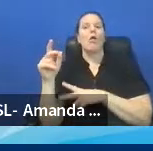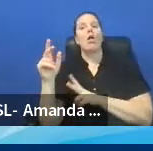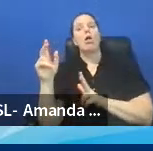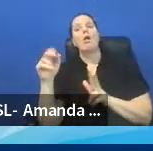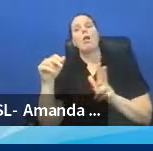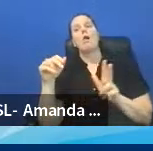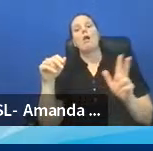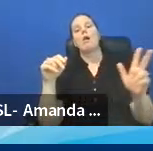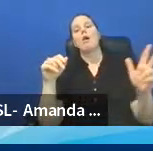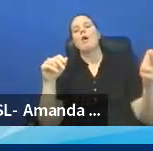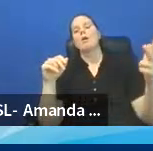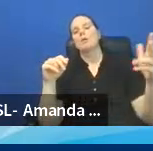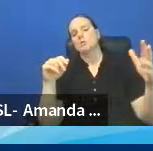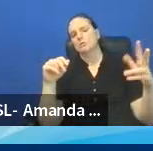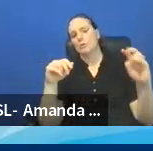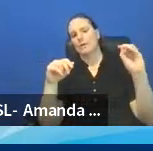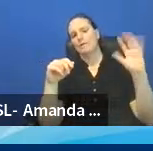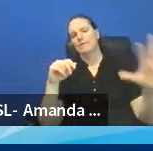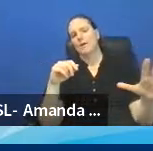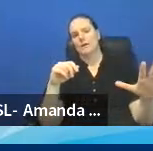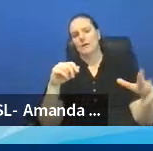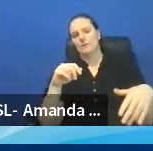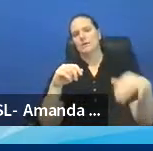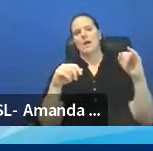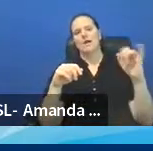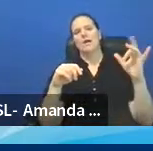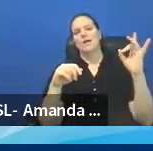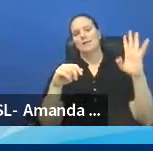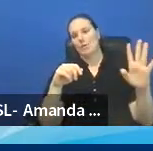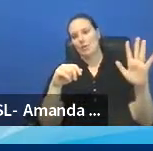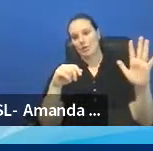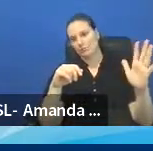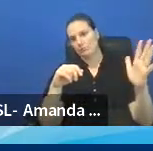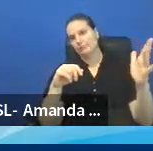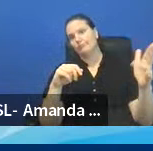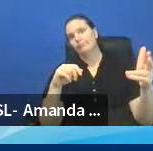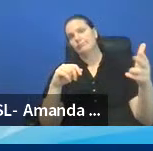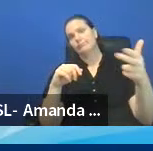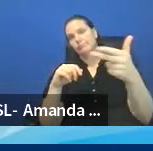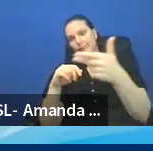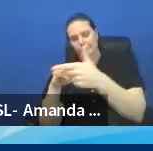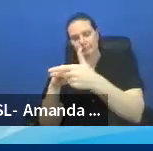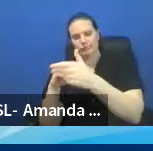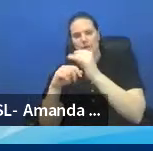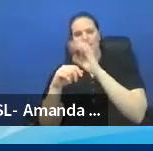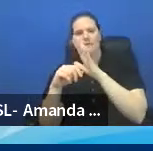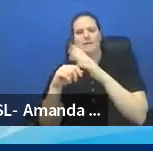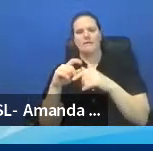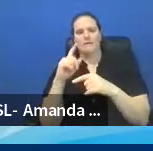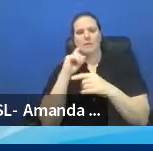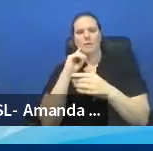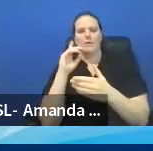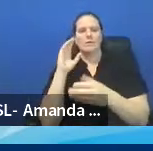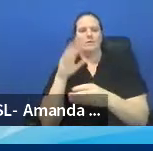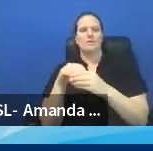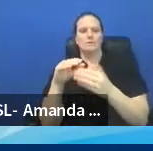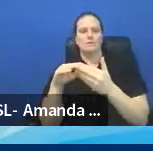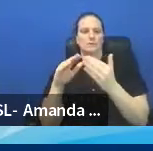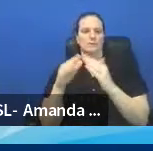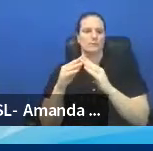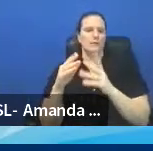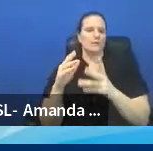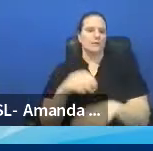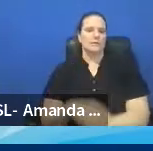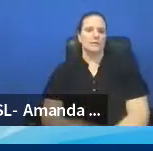over to 205, sit on traffic on I-84, and then get back on I-5 to get to downtown Portland, right?